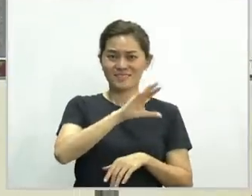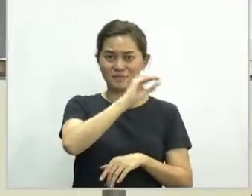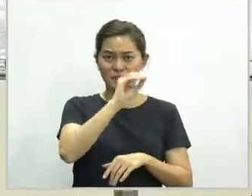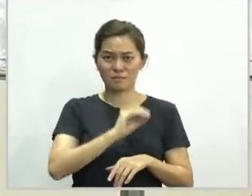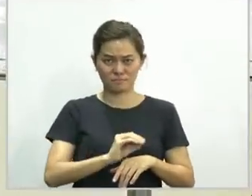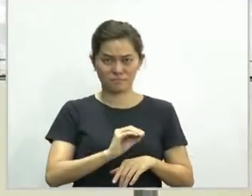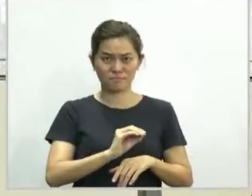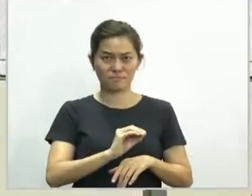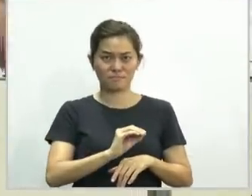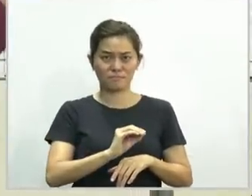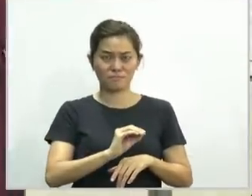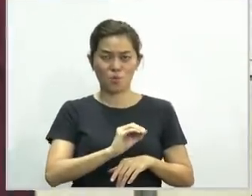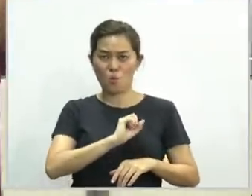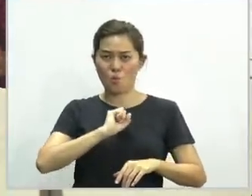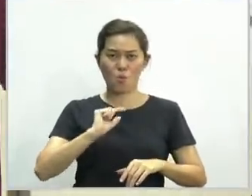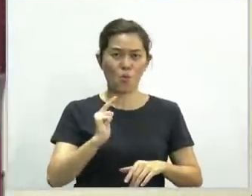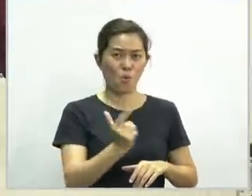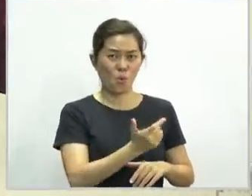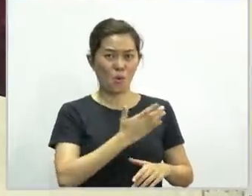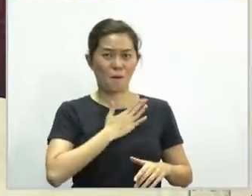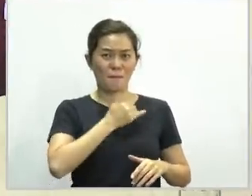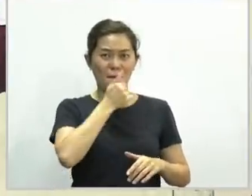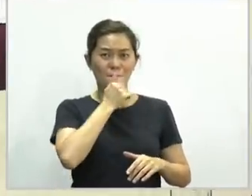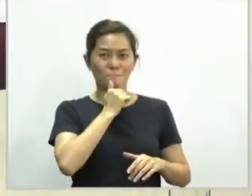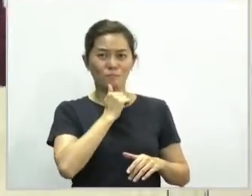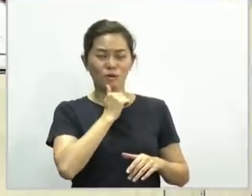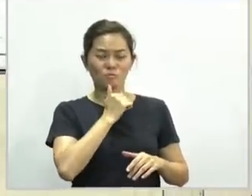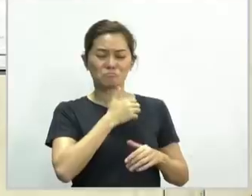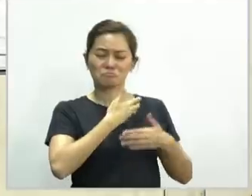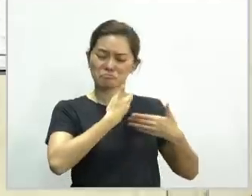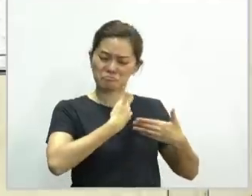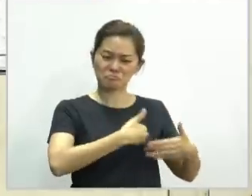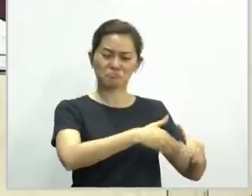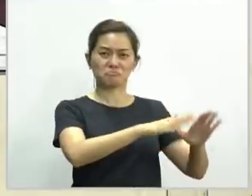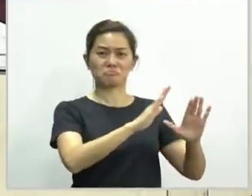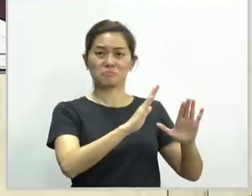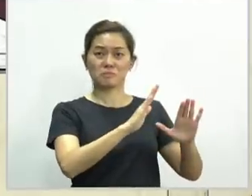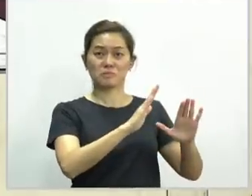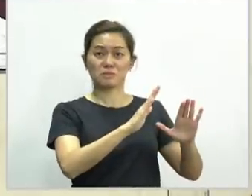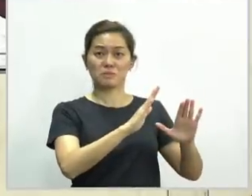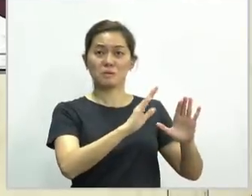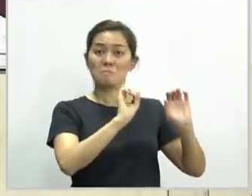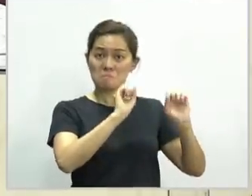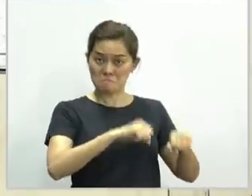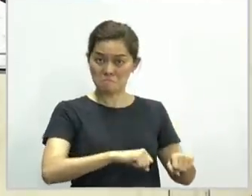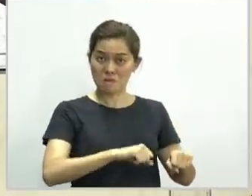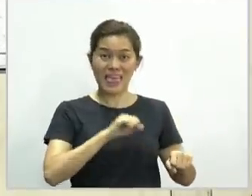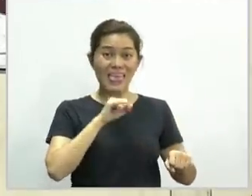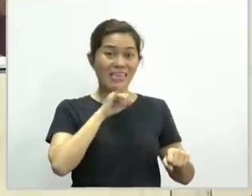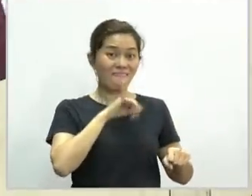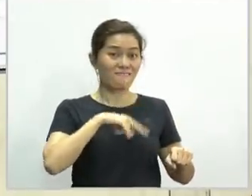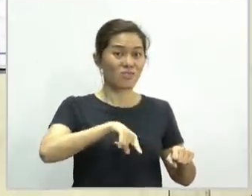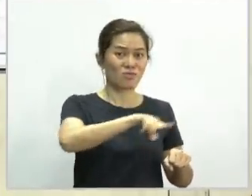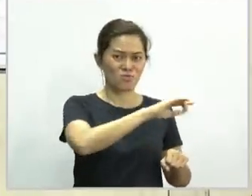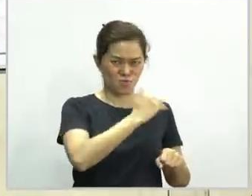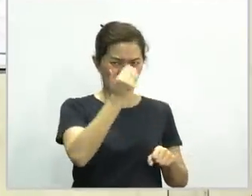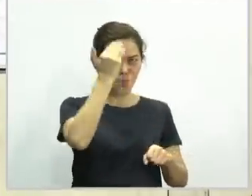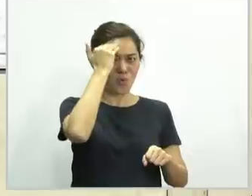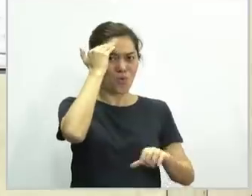95% of all my patients if they could be assured of